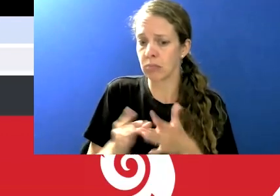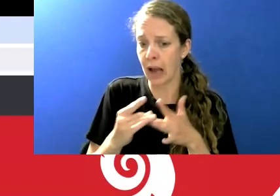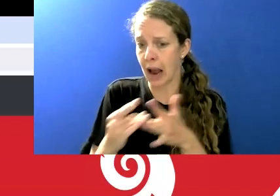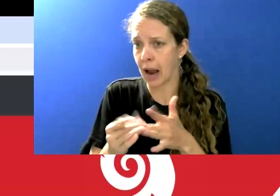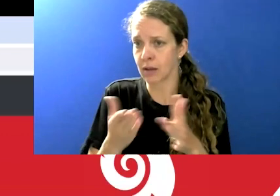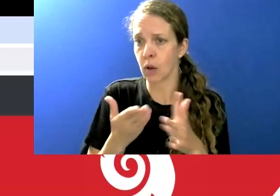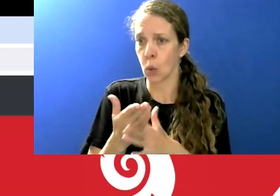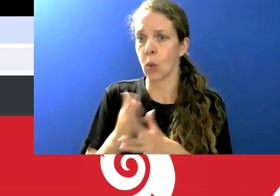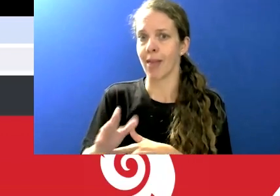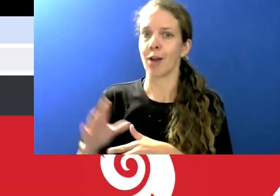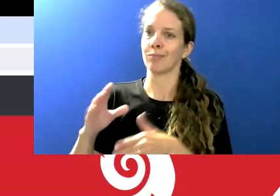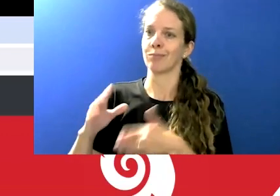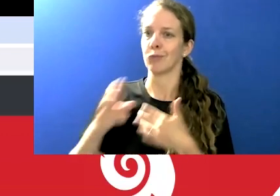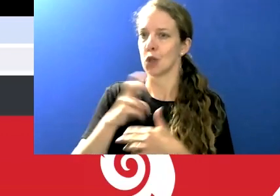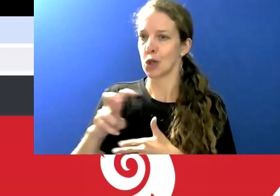academic journey.